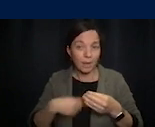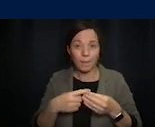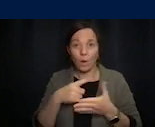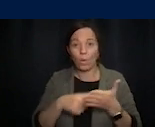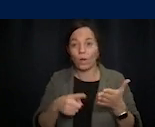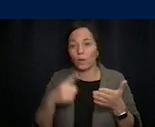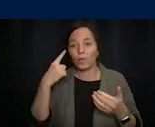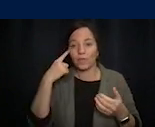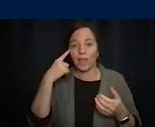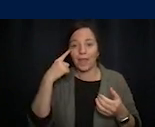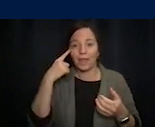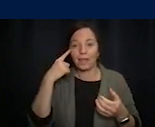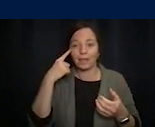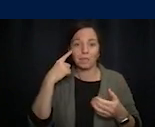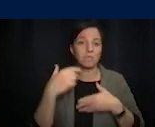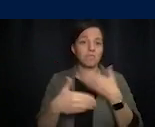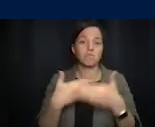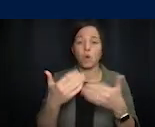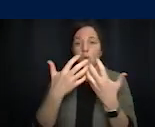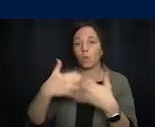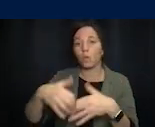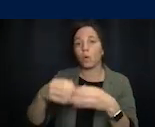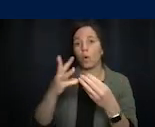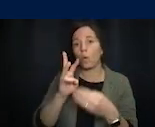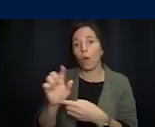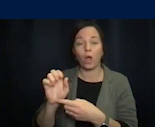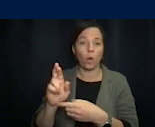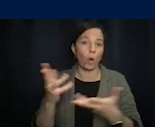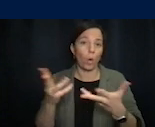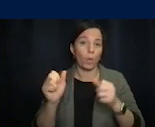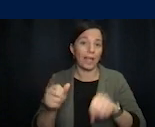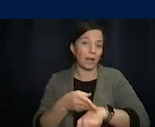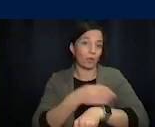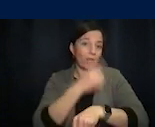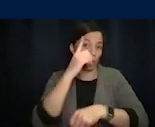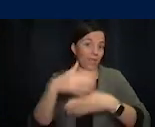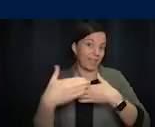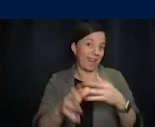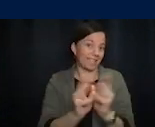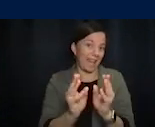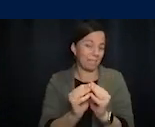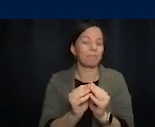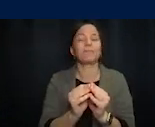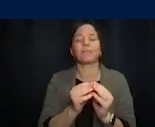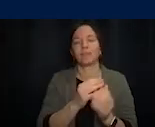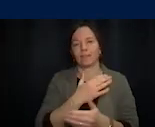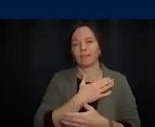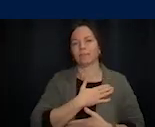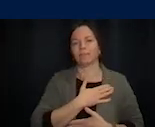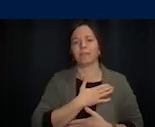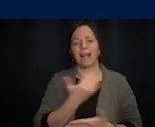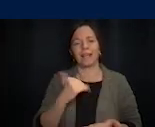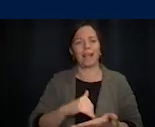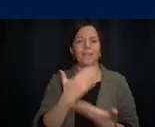think went well and what could be improved for next time. Again, I would like to extend my gratitude